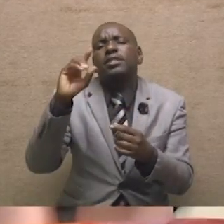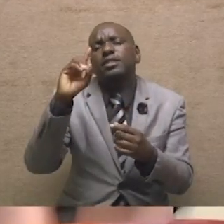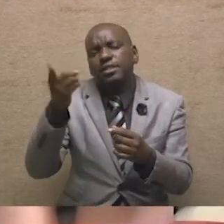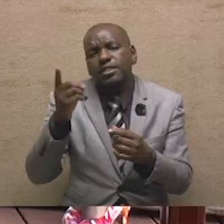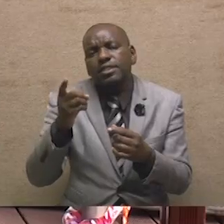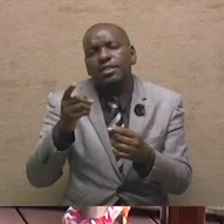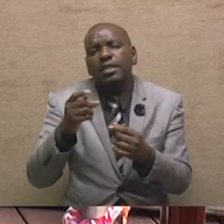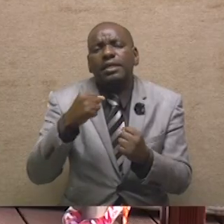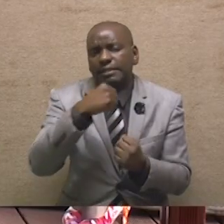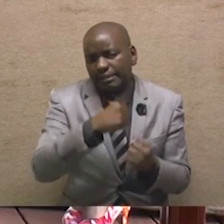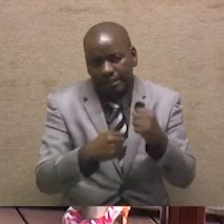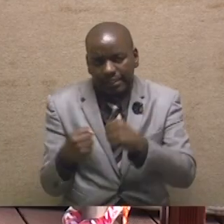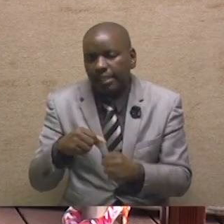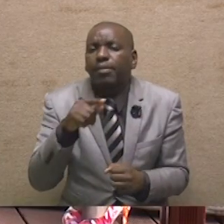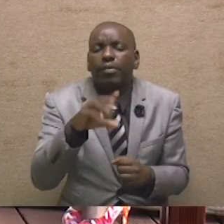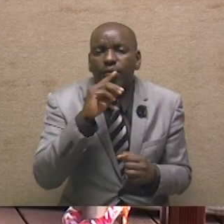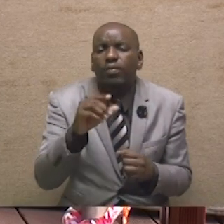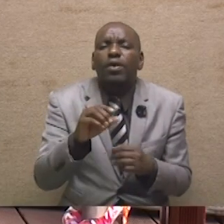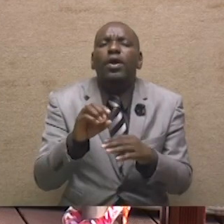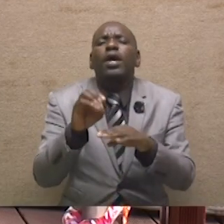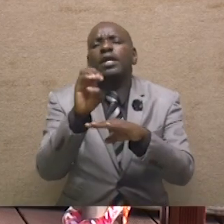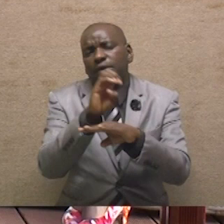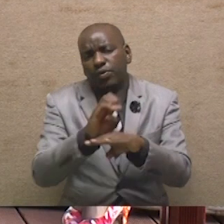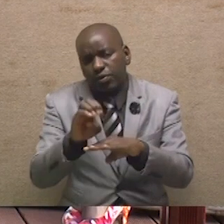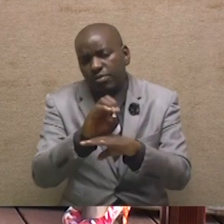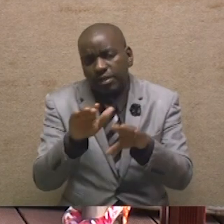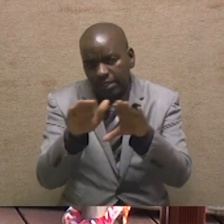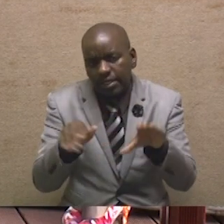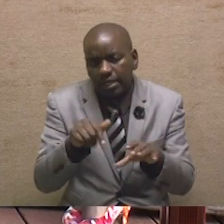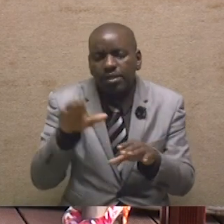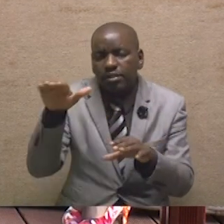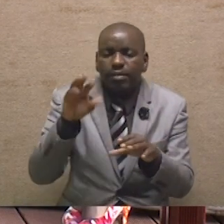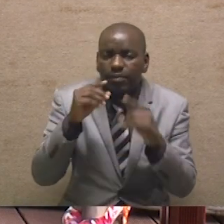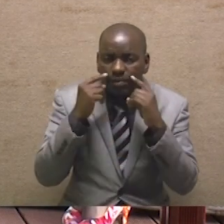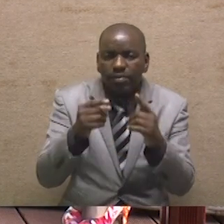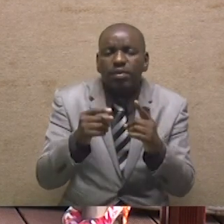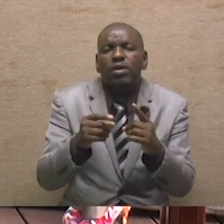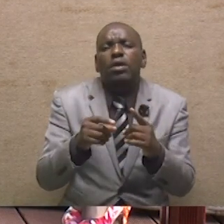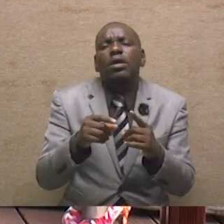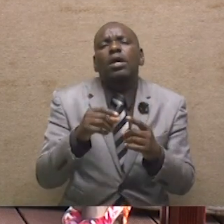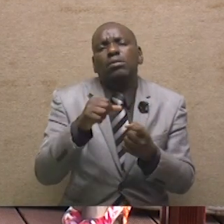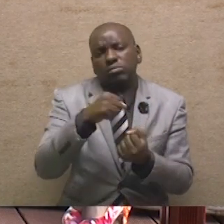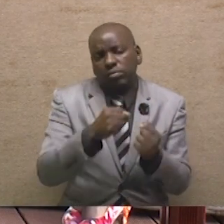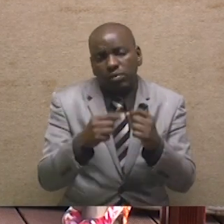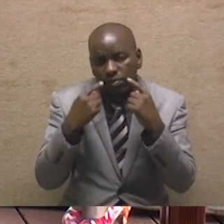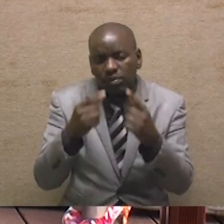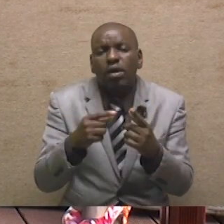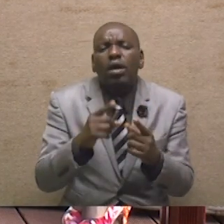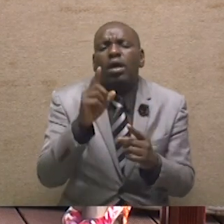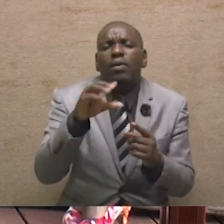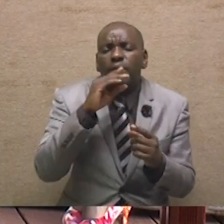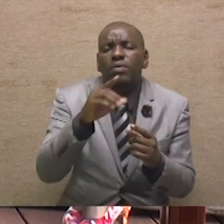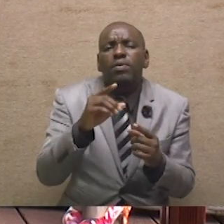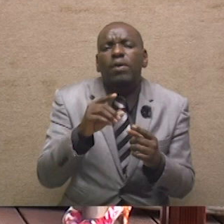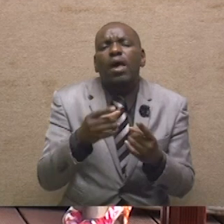that are struggling, given the economic conditions in which we are operating. Then you have to raise concerns about